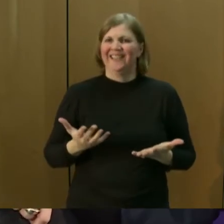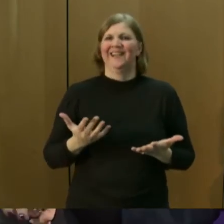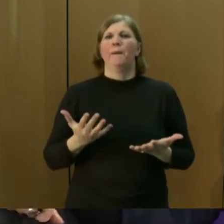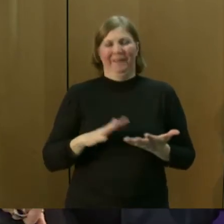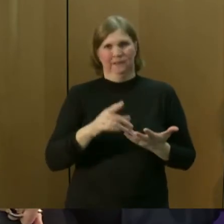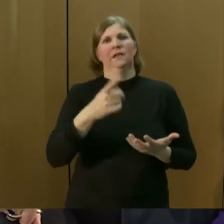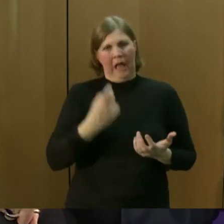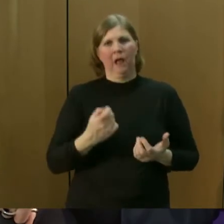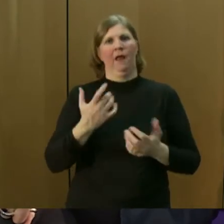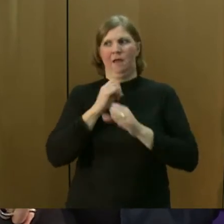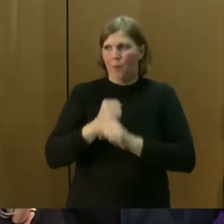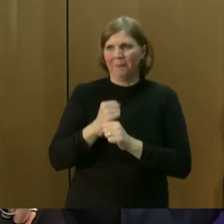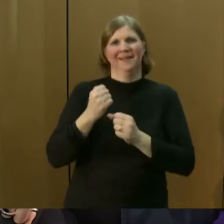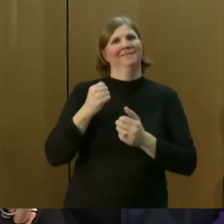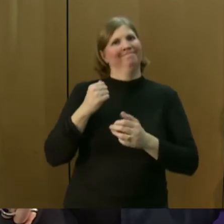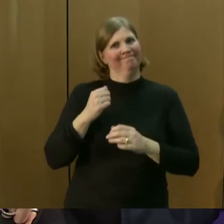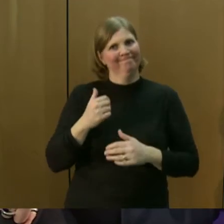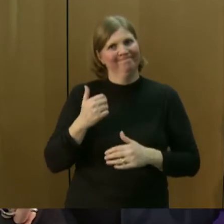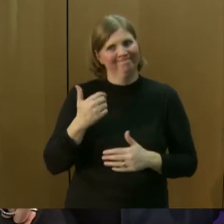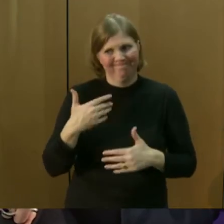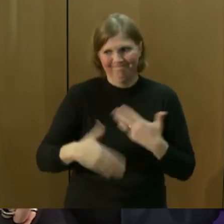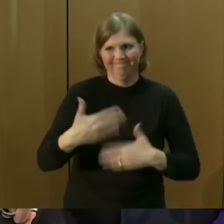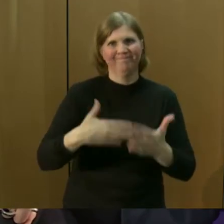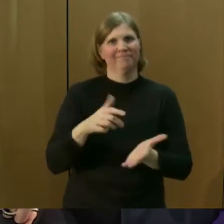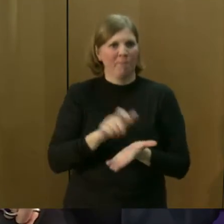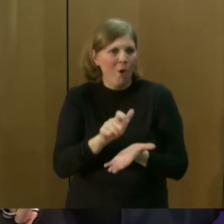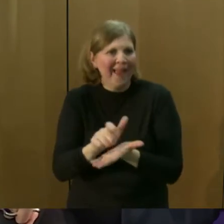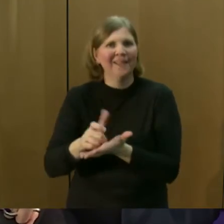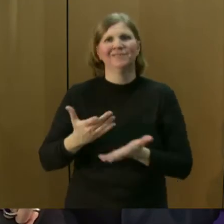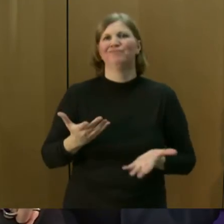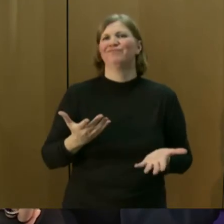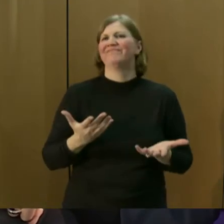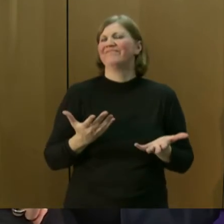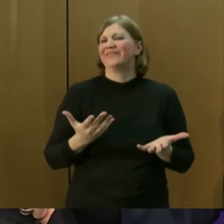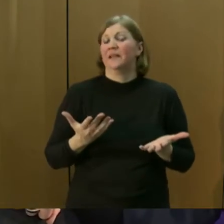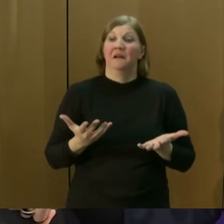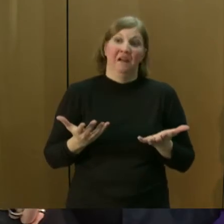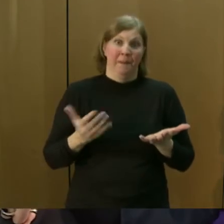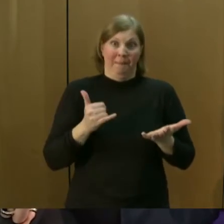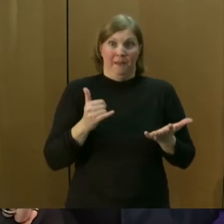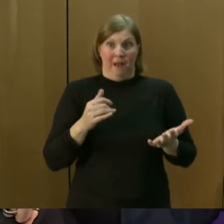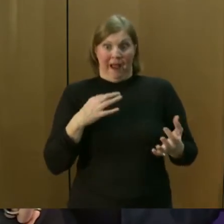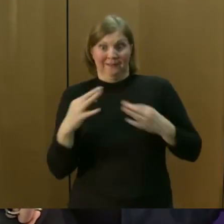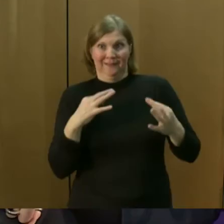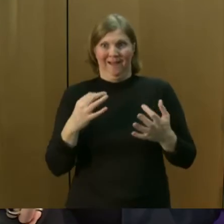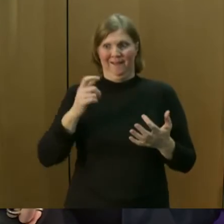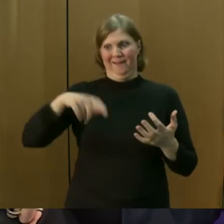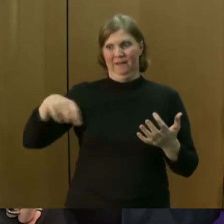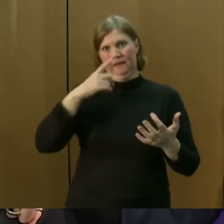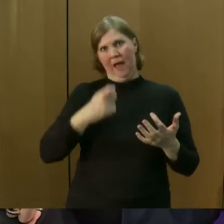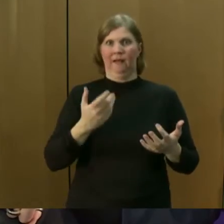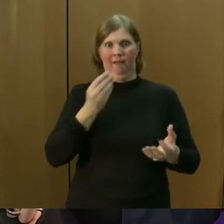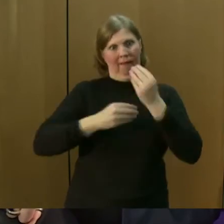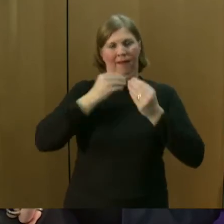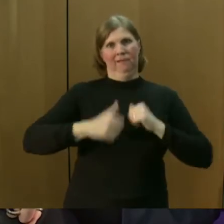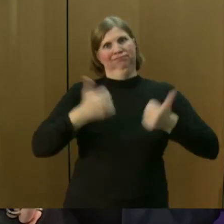greater marketing spend. Their cast might be able to eat 3 meals a day instead of 2. So, we're